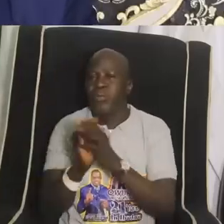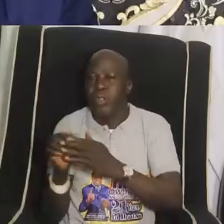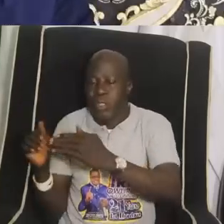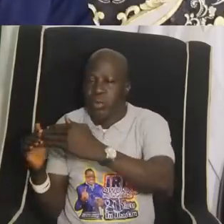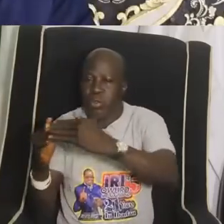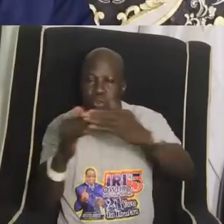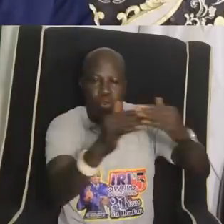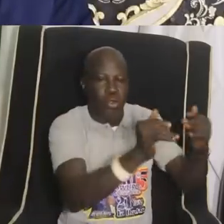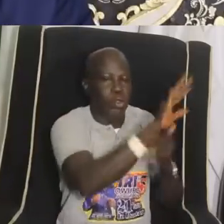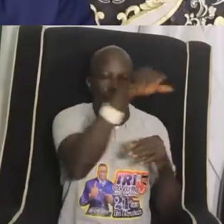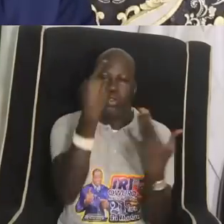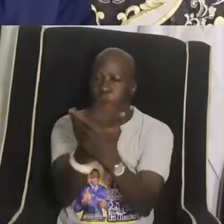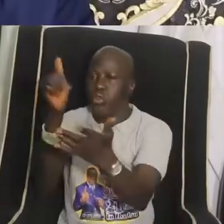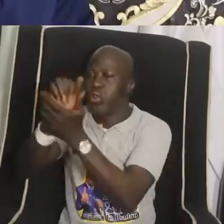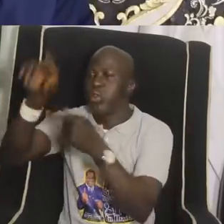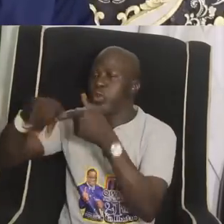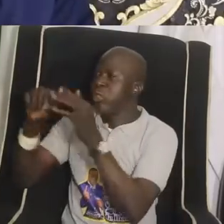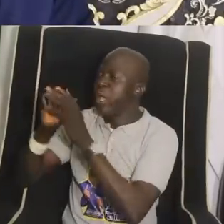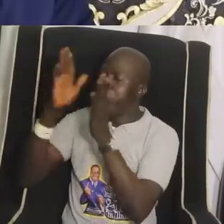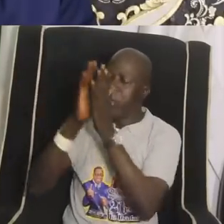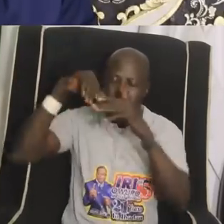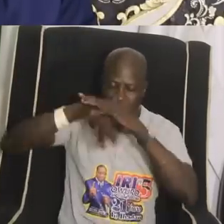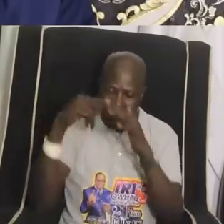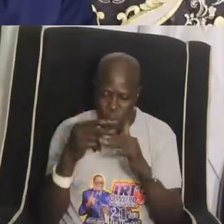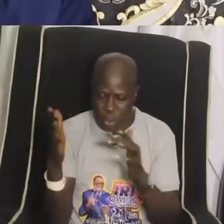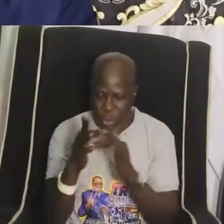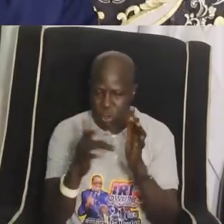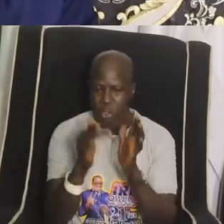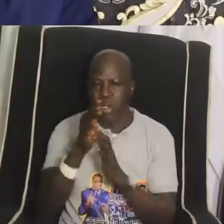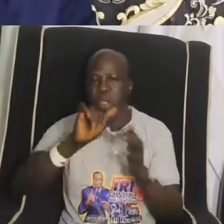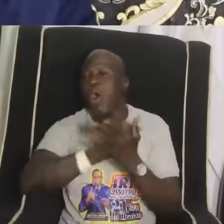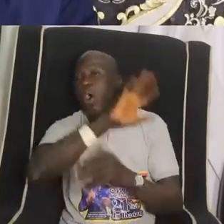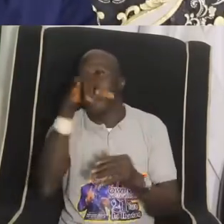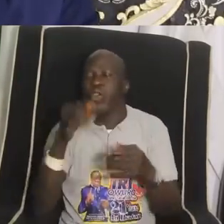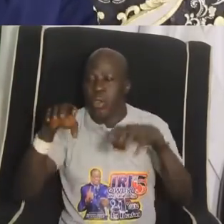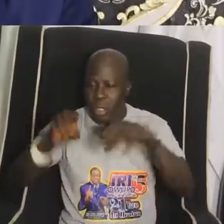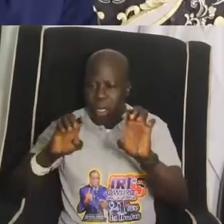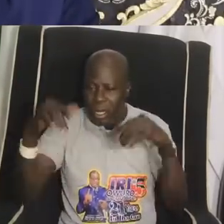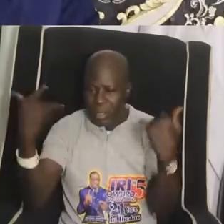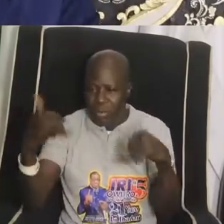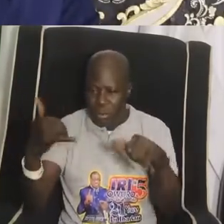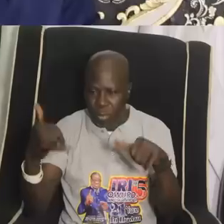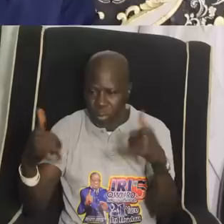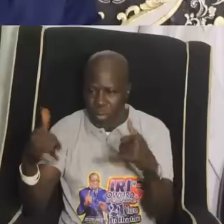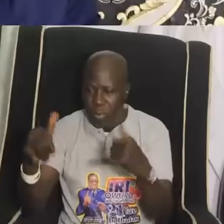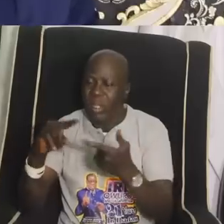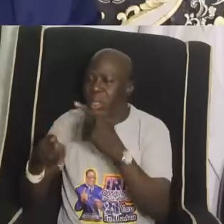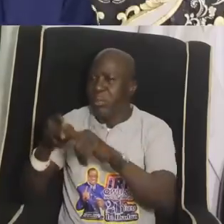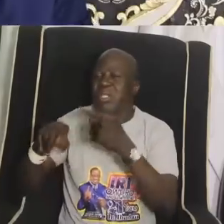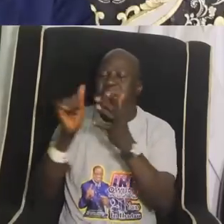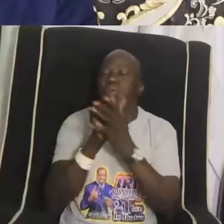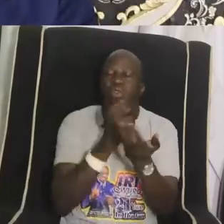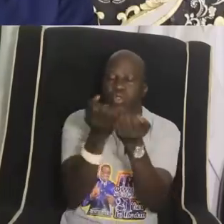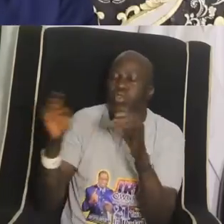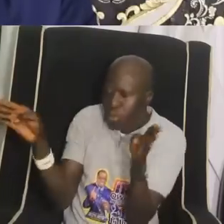a structure for your journey. And I pray in the name of Jesus. Classmate, yeah, I build a magic classmate. Your classmate.